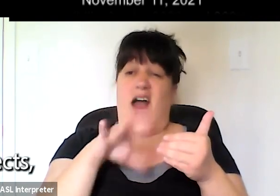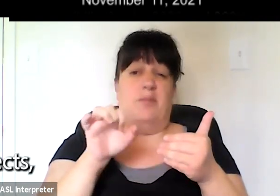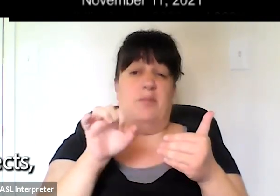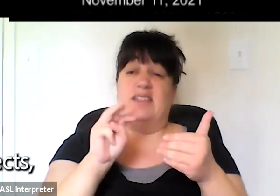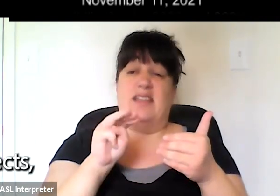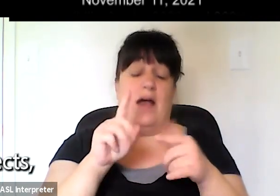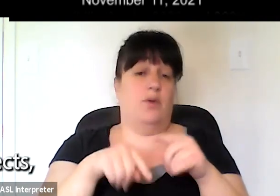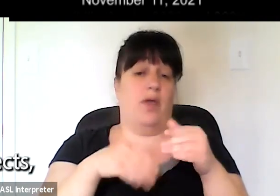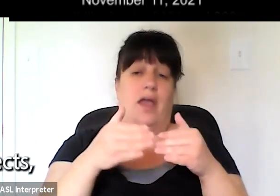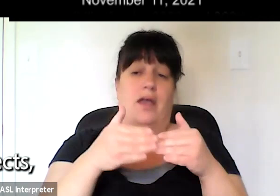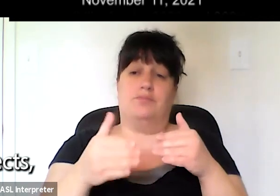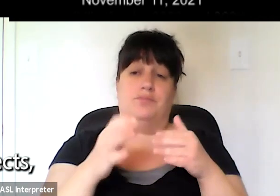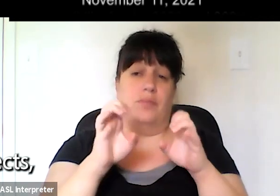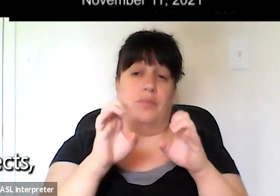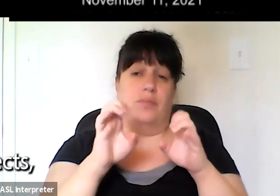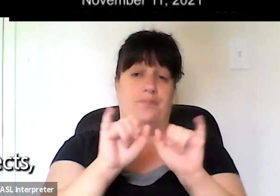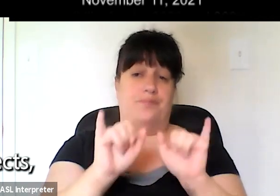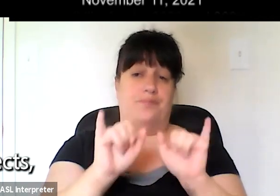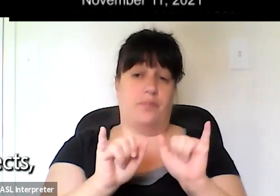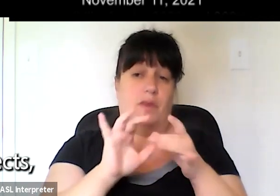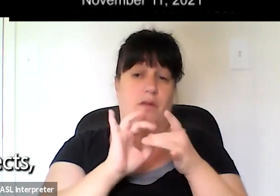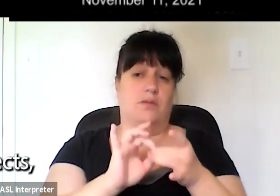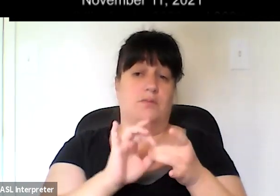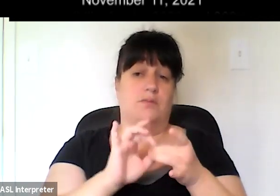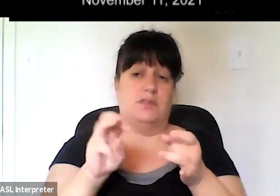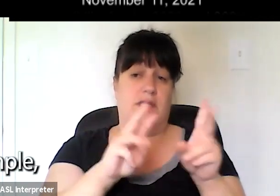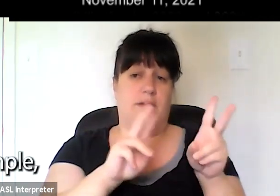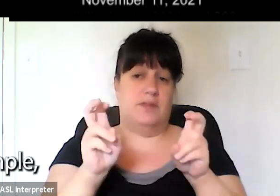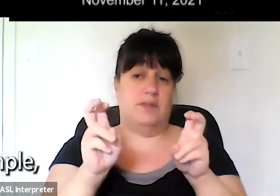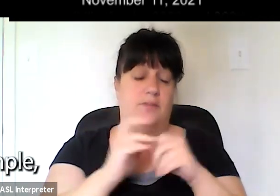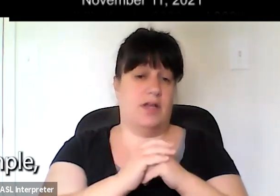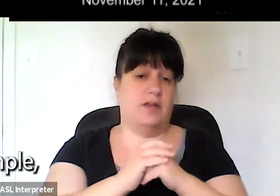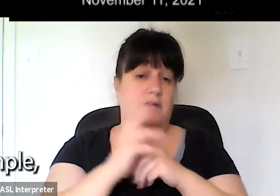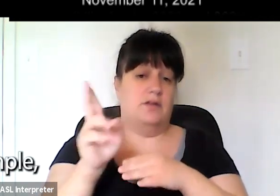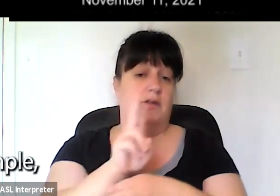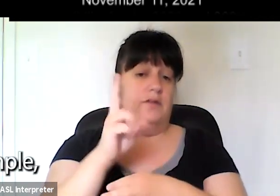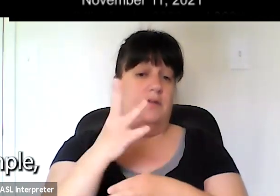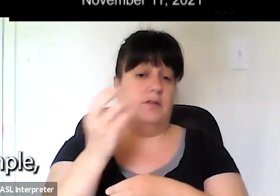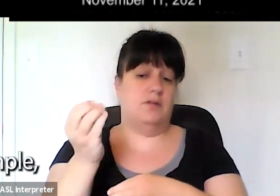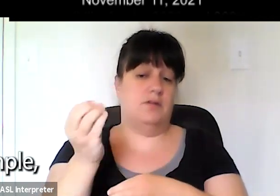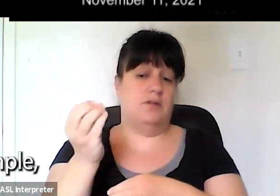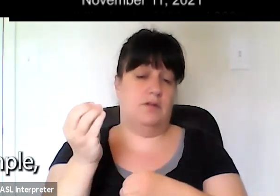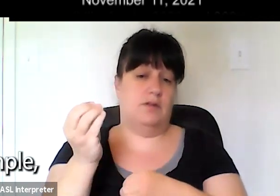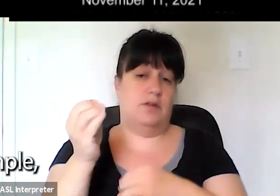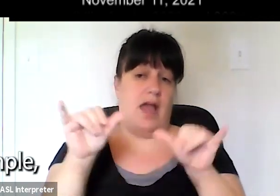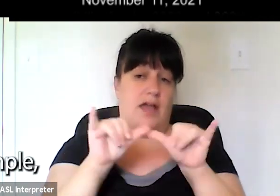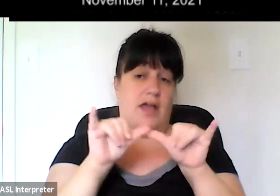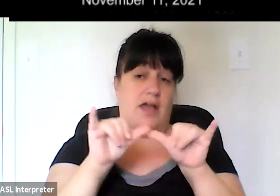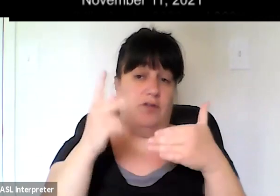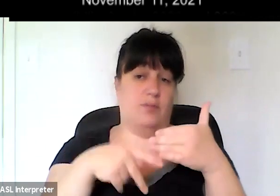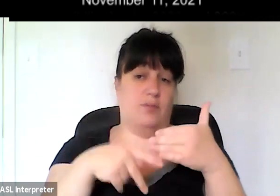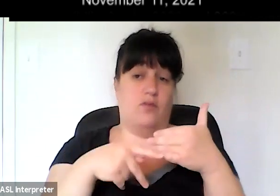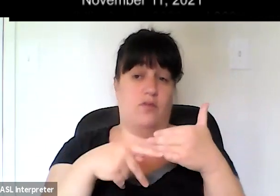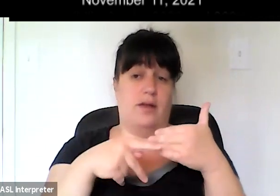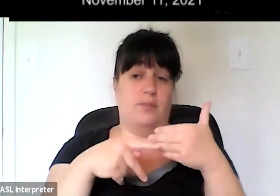to progress further in the education system with regards to STEM subjects. Universities and engineering programs, for example,